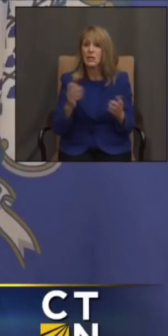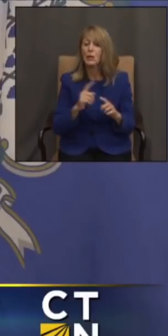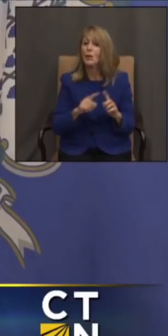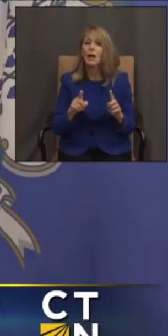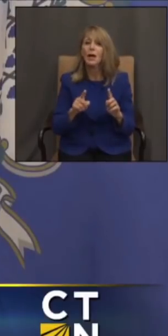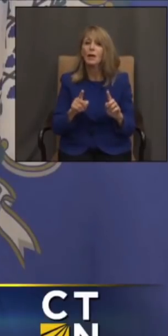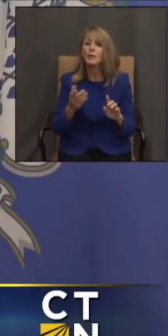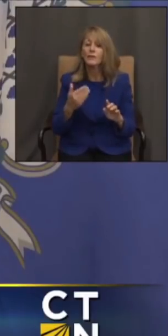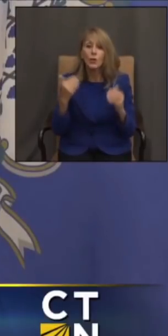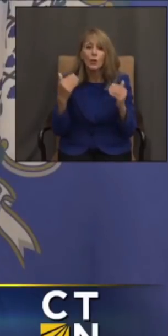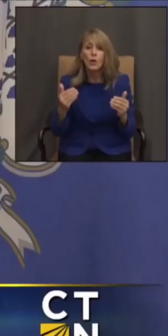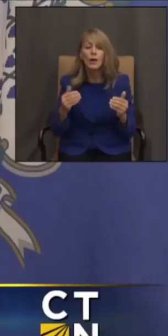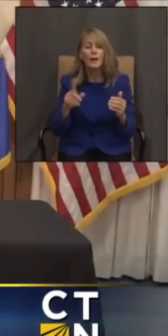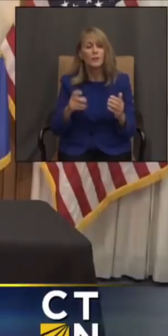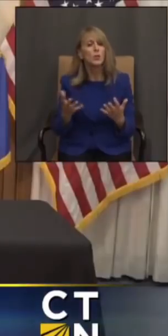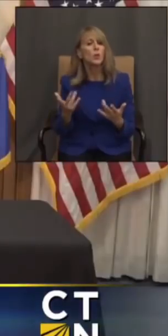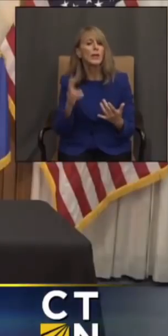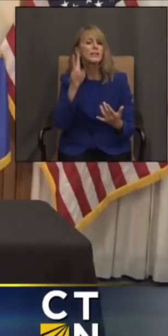see.